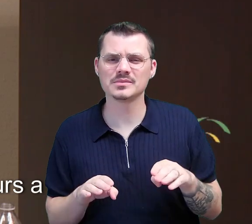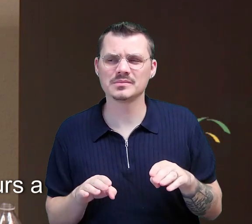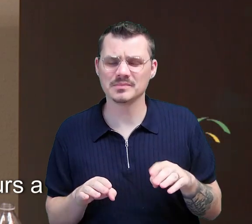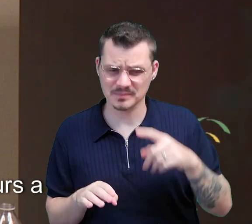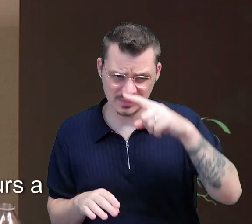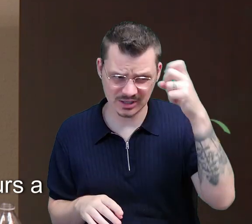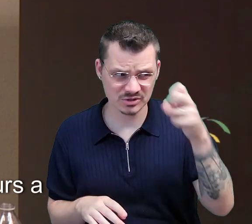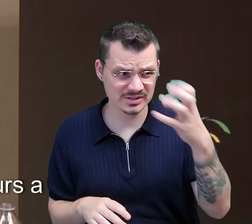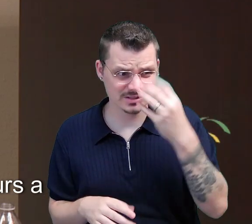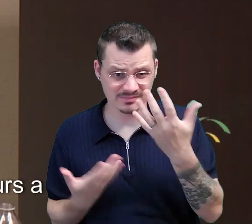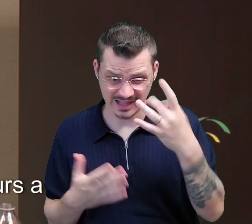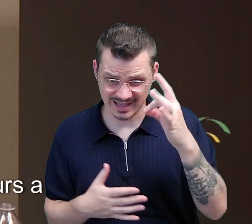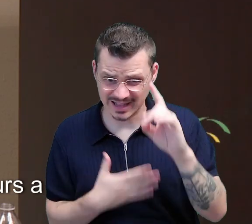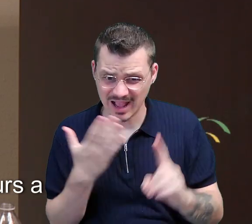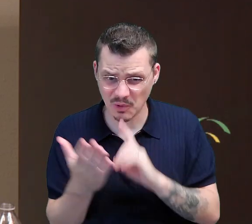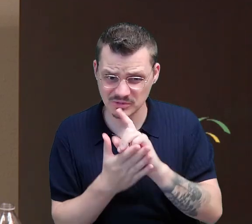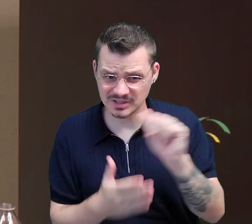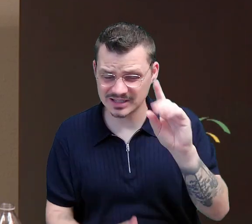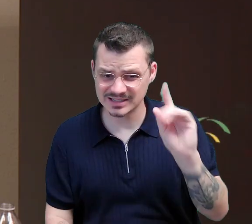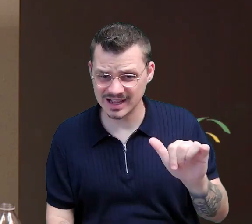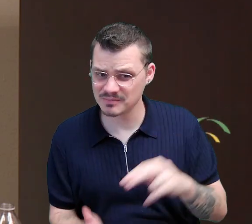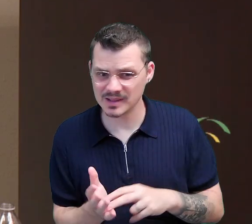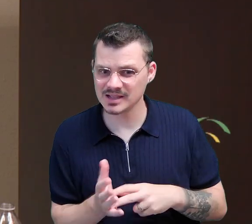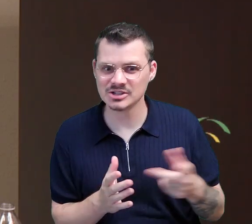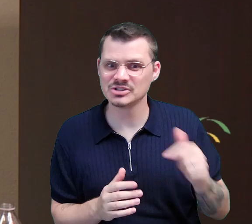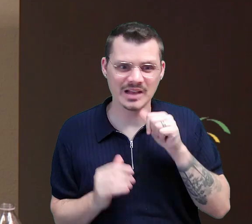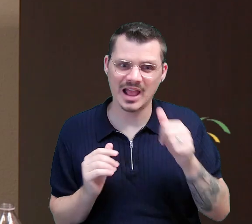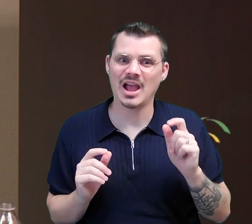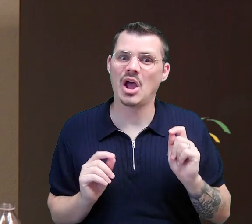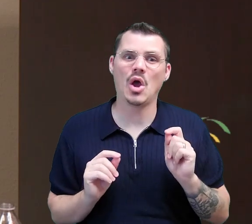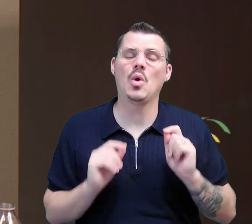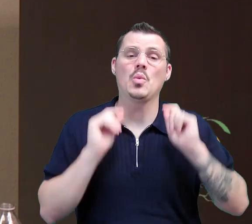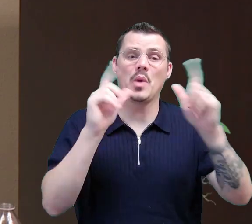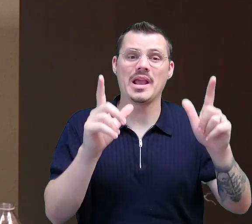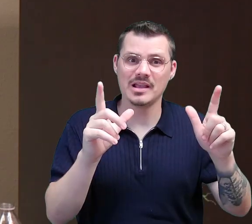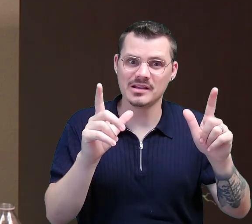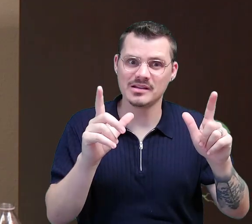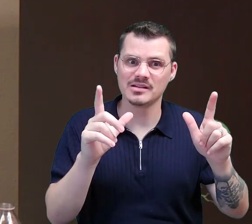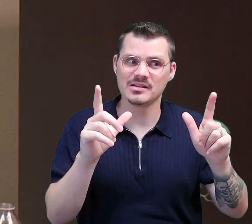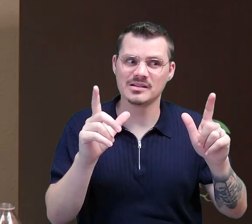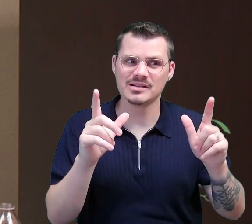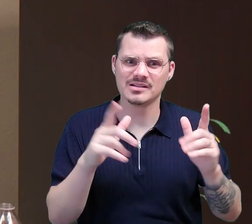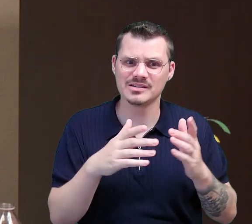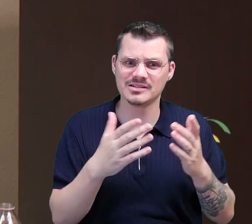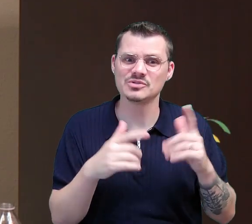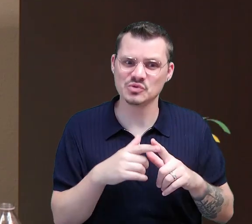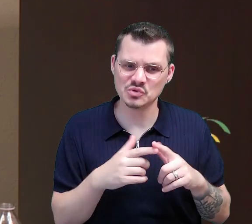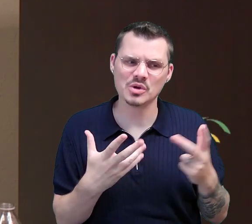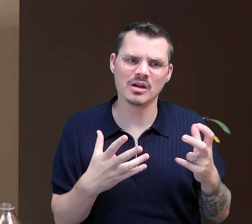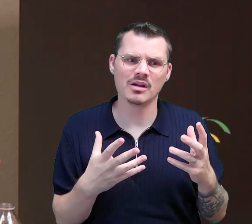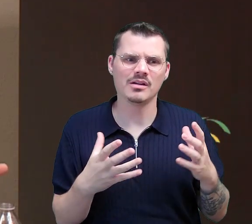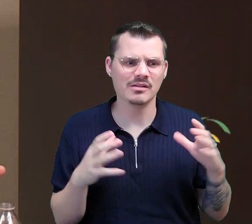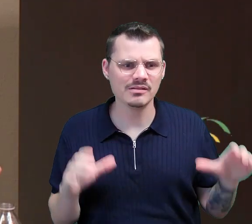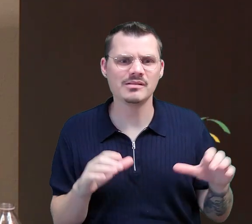now sleeping 18 hours a day, so she's not awake as many hours?